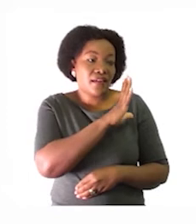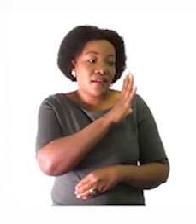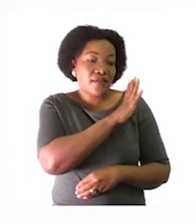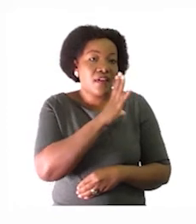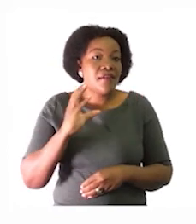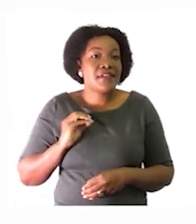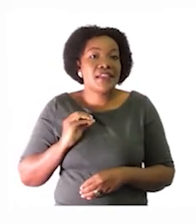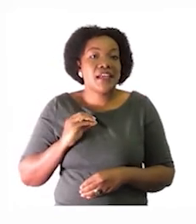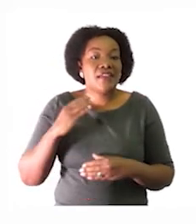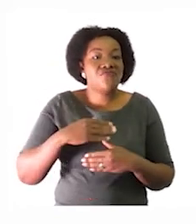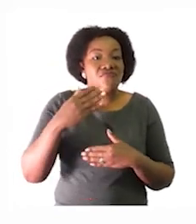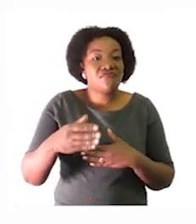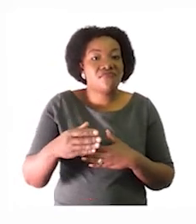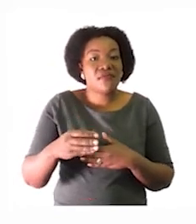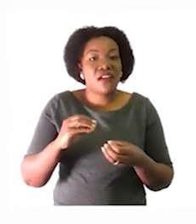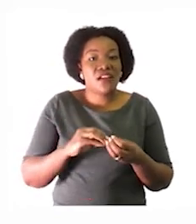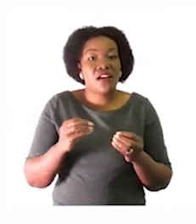Skip counting in threes.